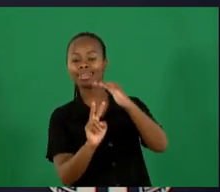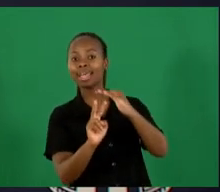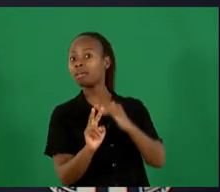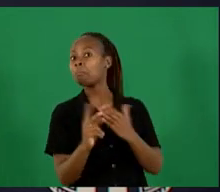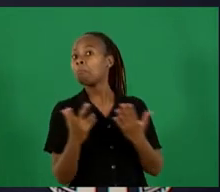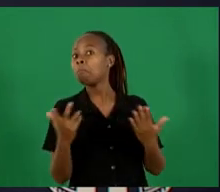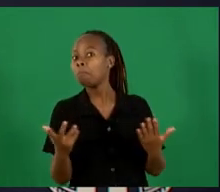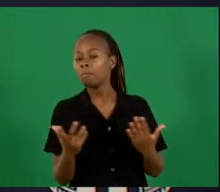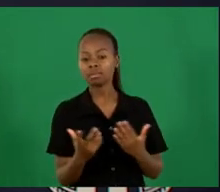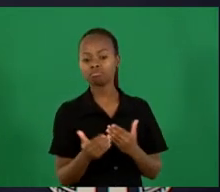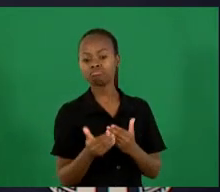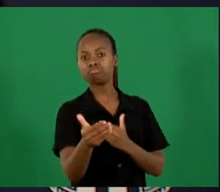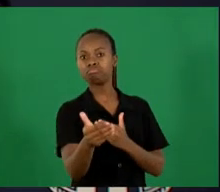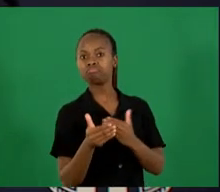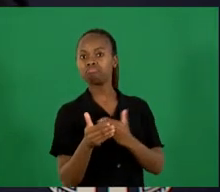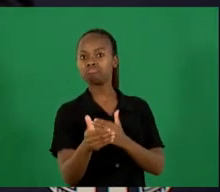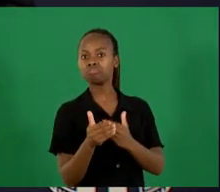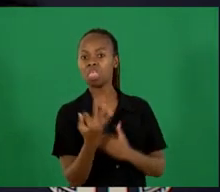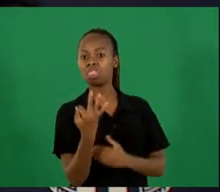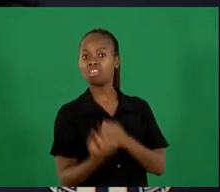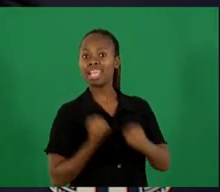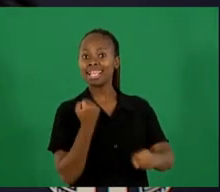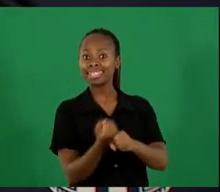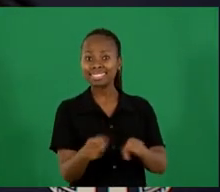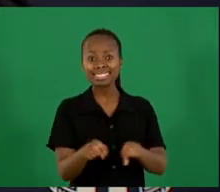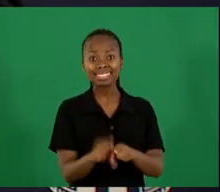near and medium term.